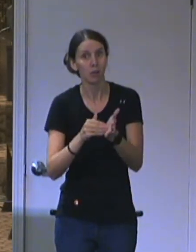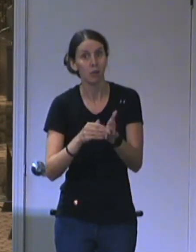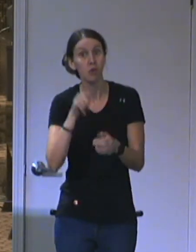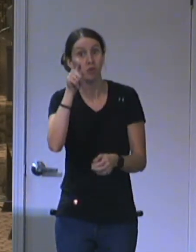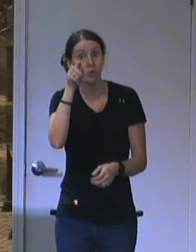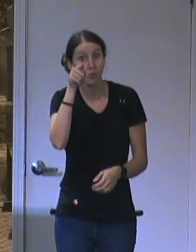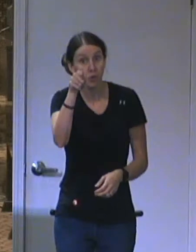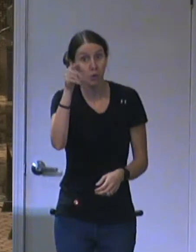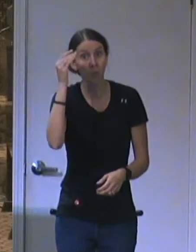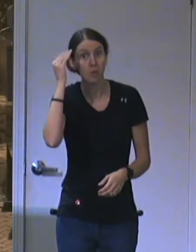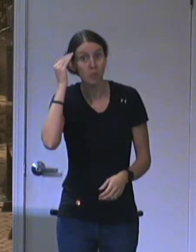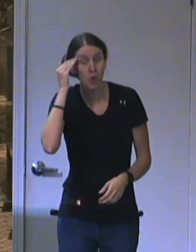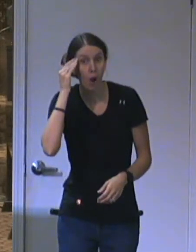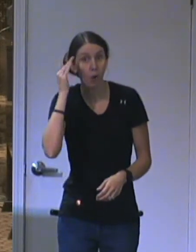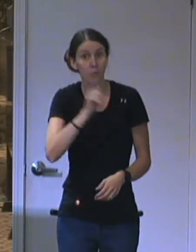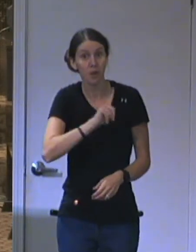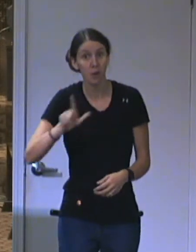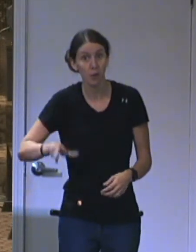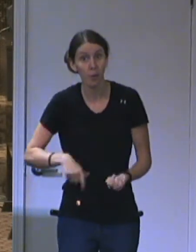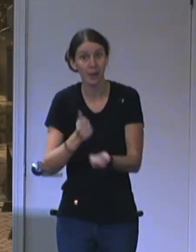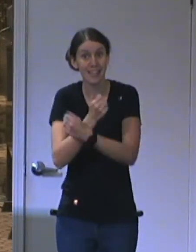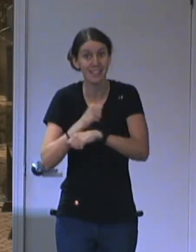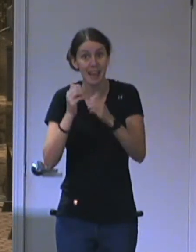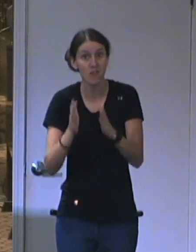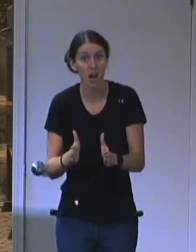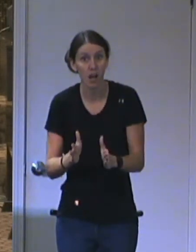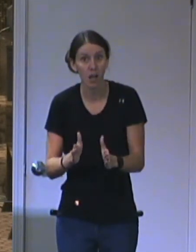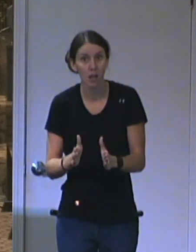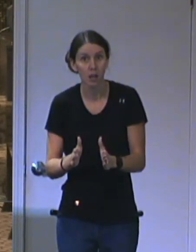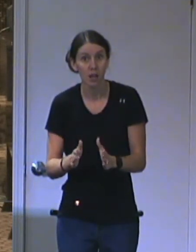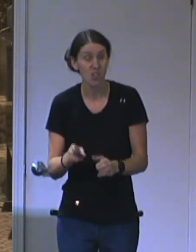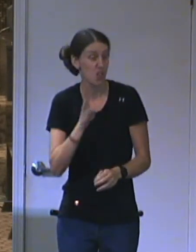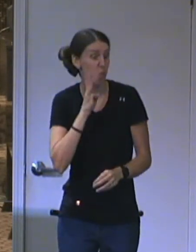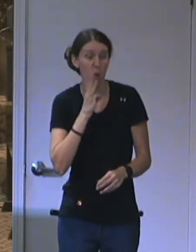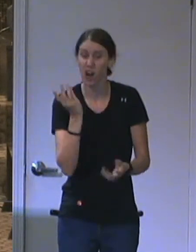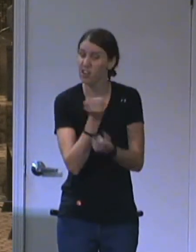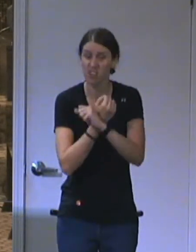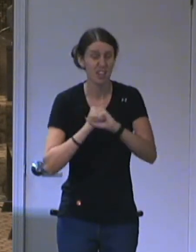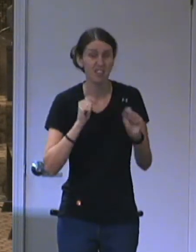you know the Lord Jesus Christ is your Savior? That water doesn't save anybody.